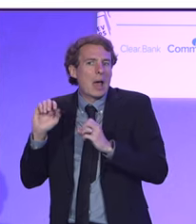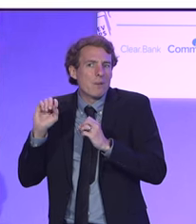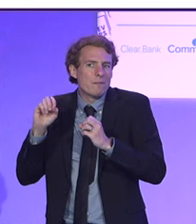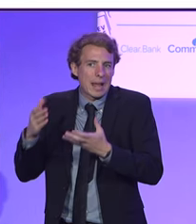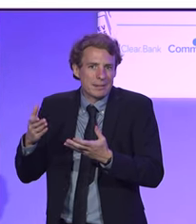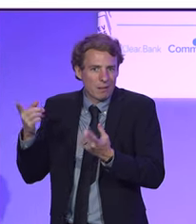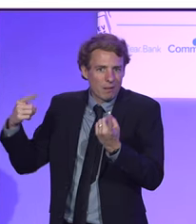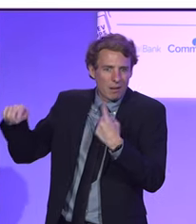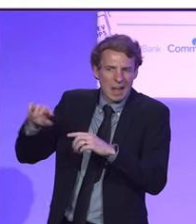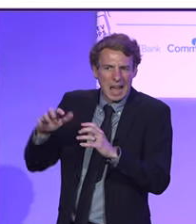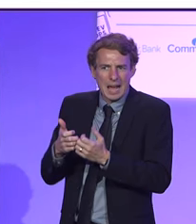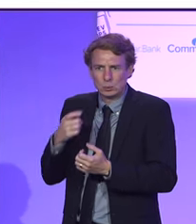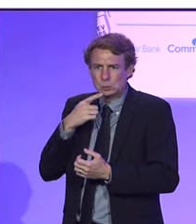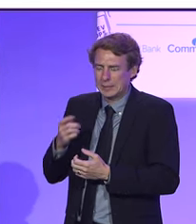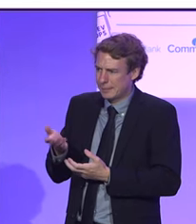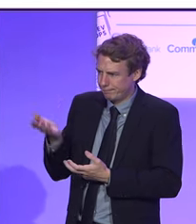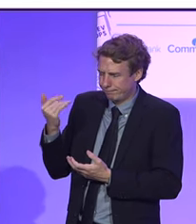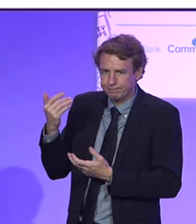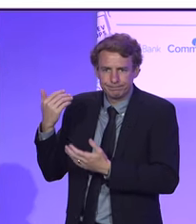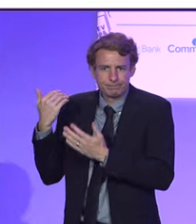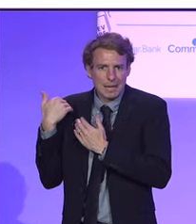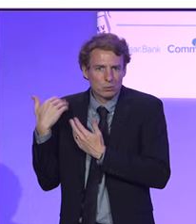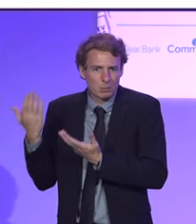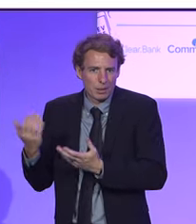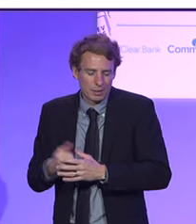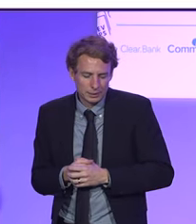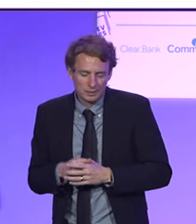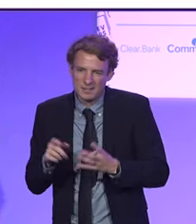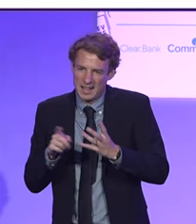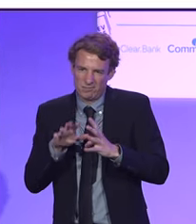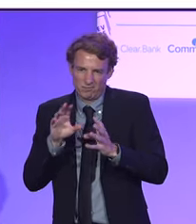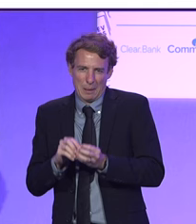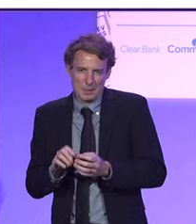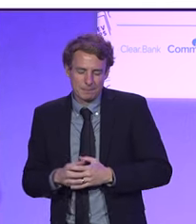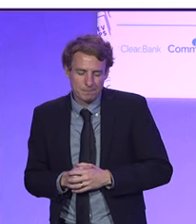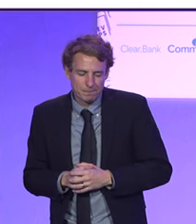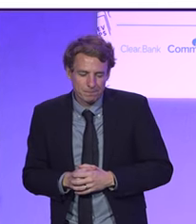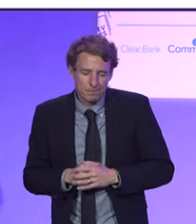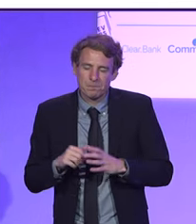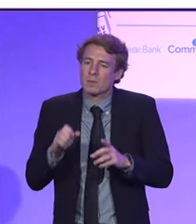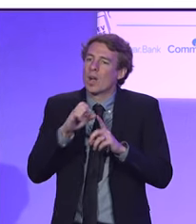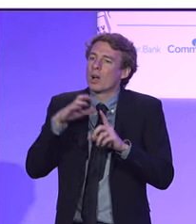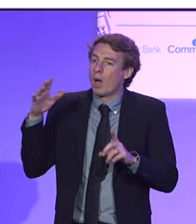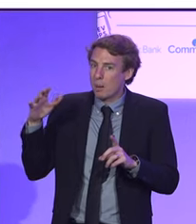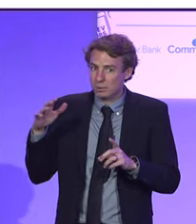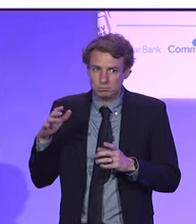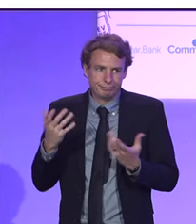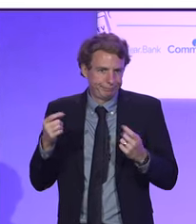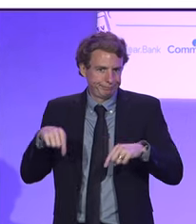with conclusions. First of all, carbon emission in the ICT sector. I want to start with these